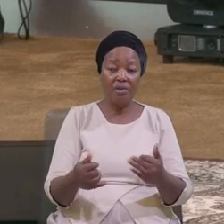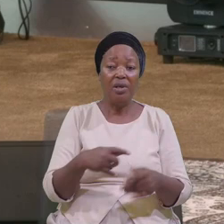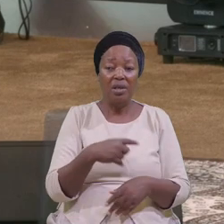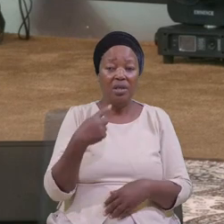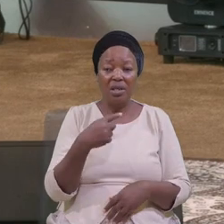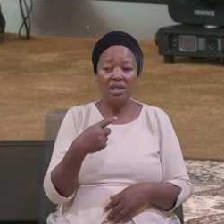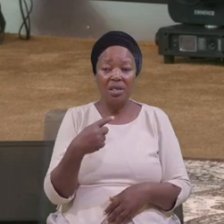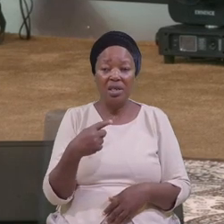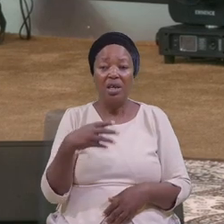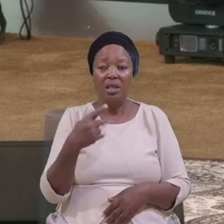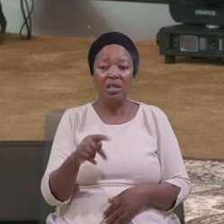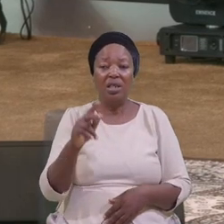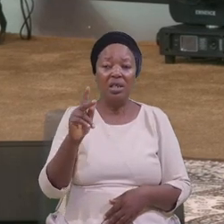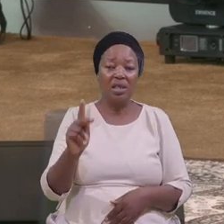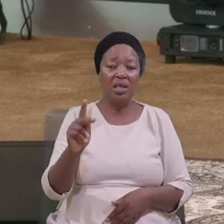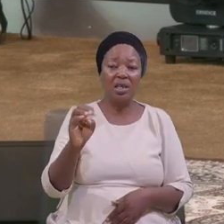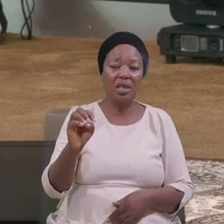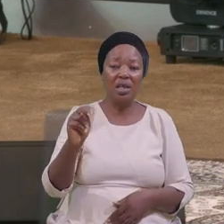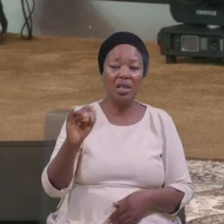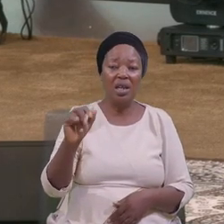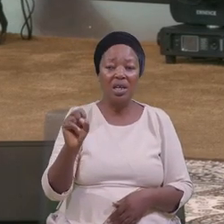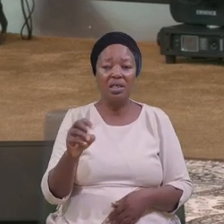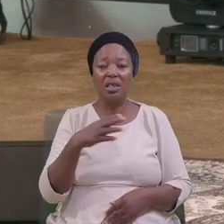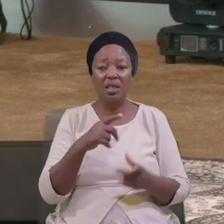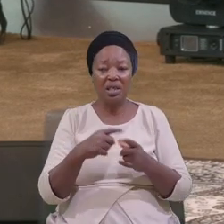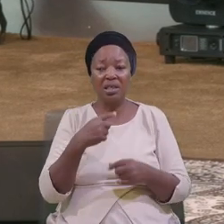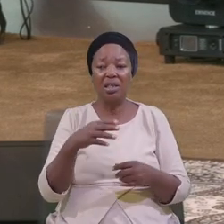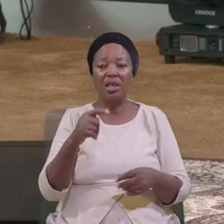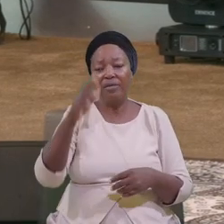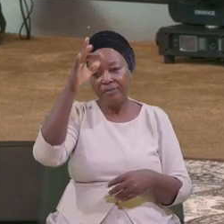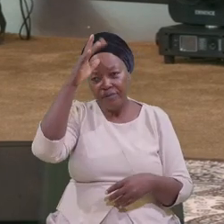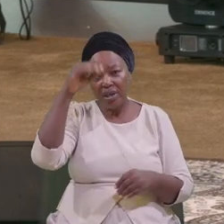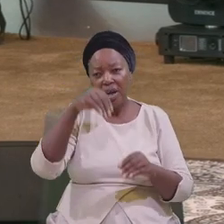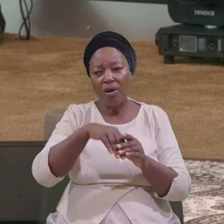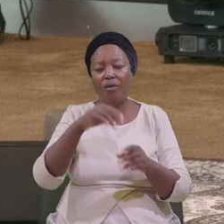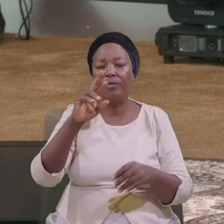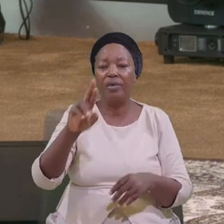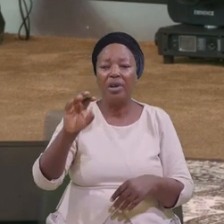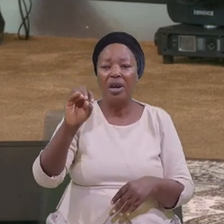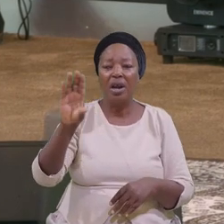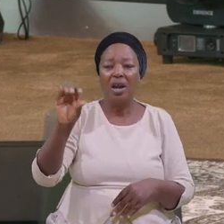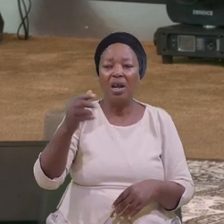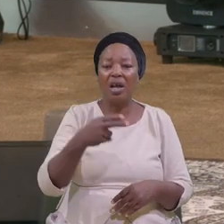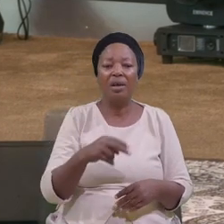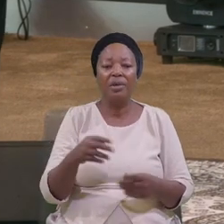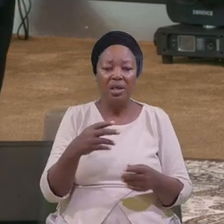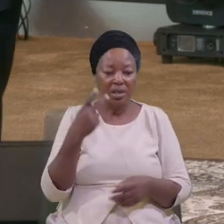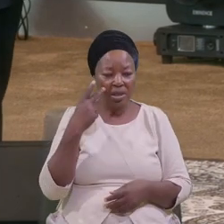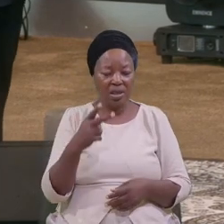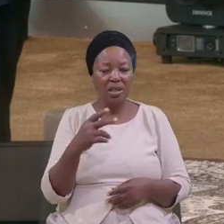says of the Canaanites, it says the father of Rechab. Who are these? Jeremiah